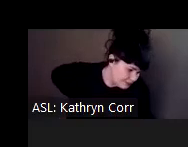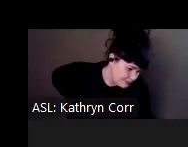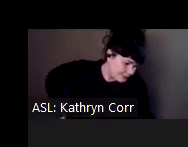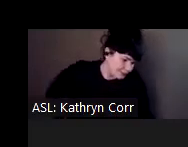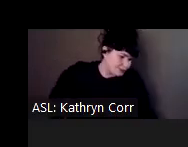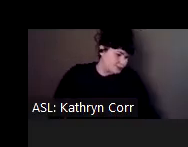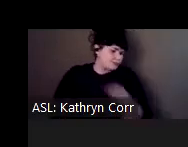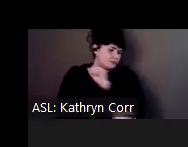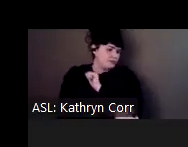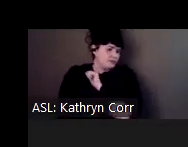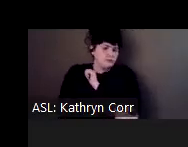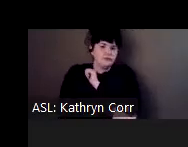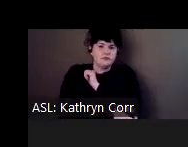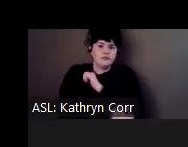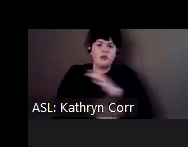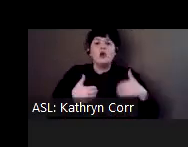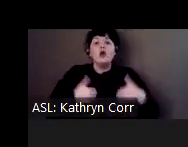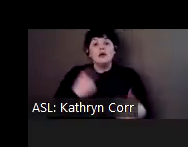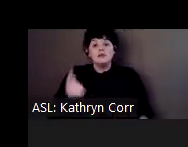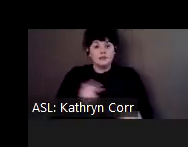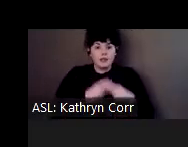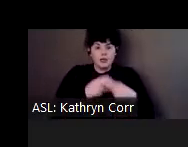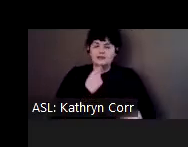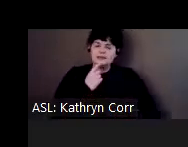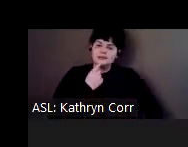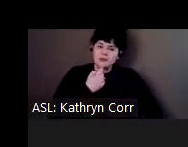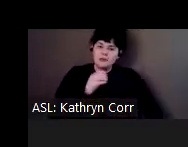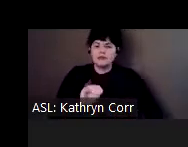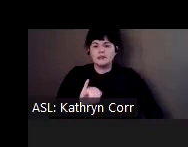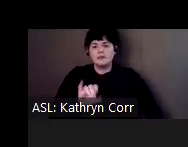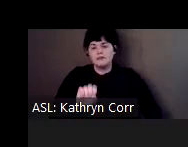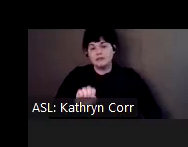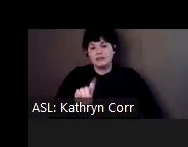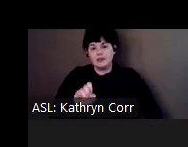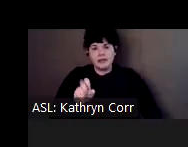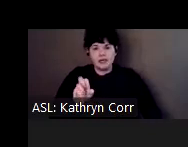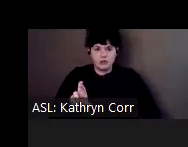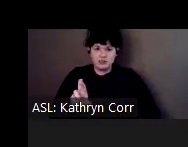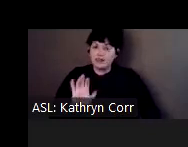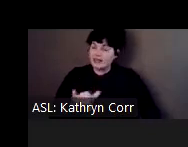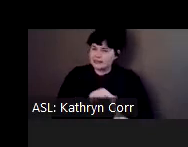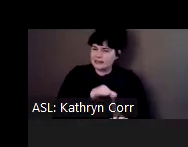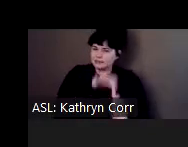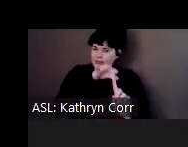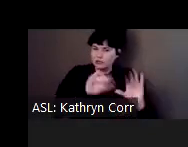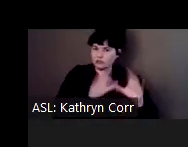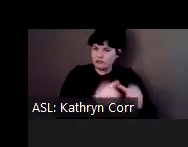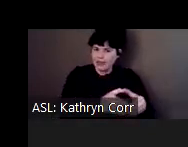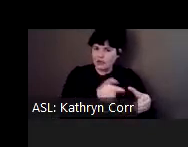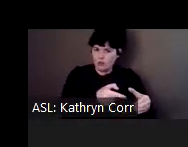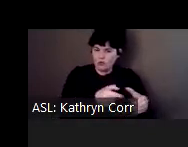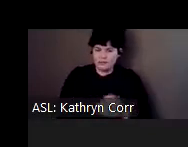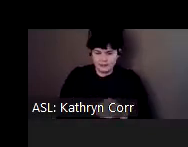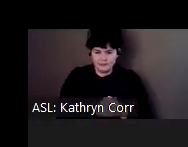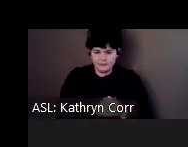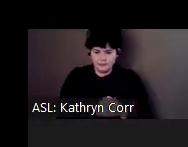There are something called serious misdemeanors, and this is a special category. Under the set-aside laws, there are